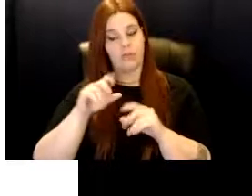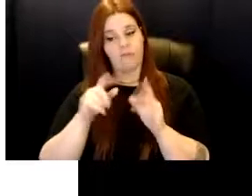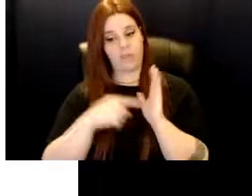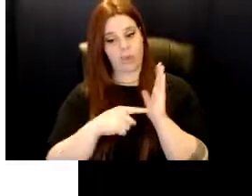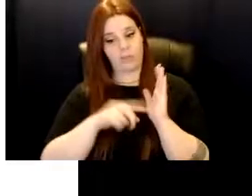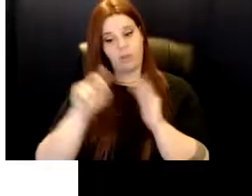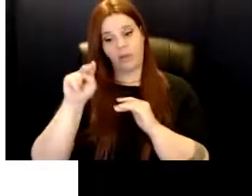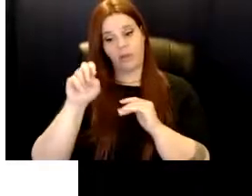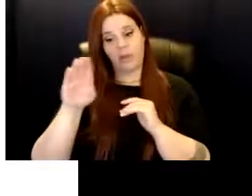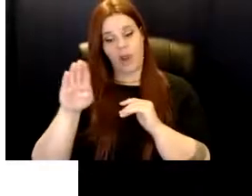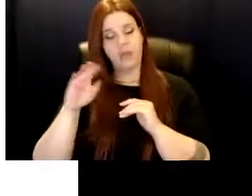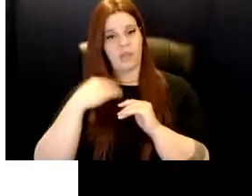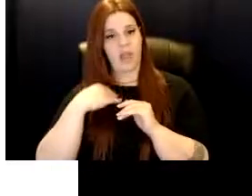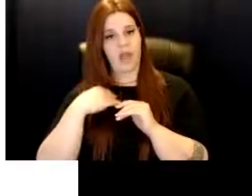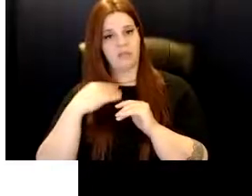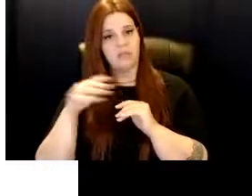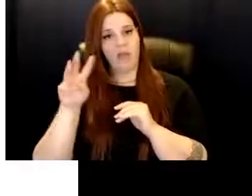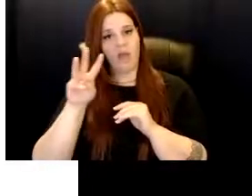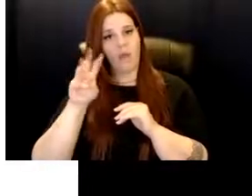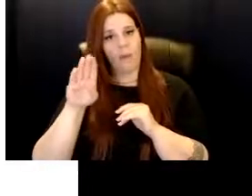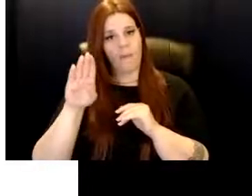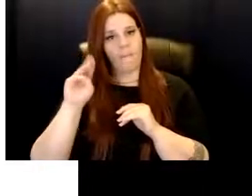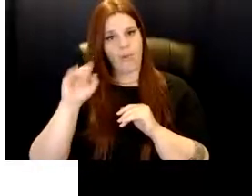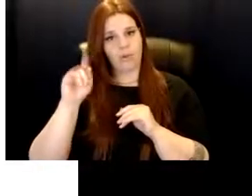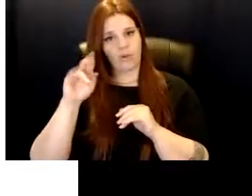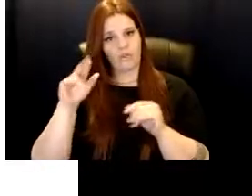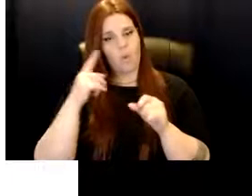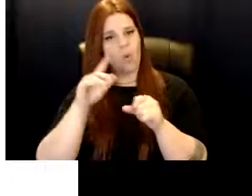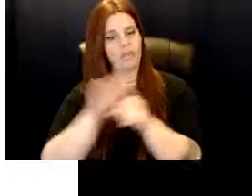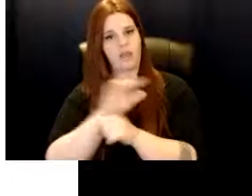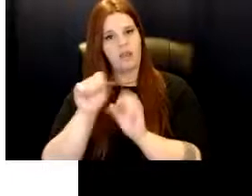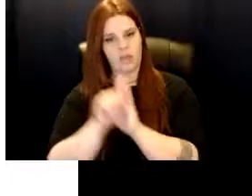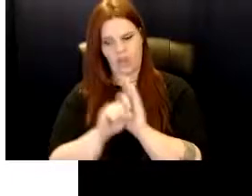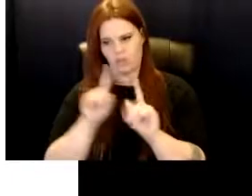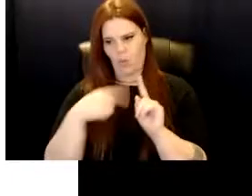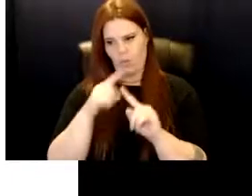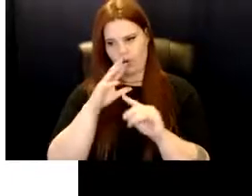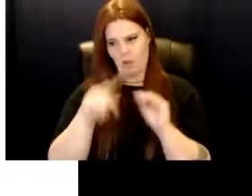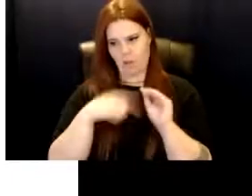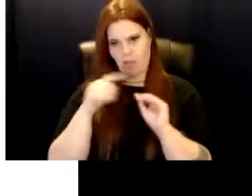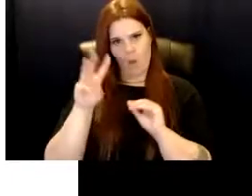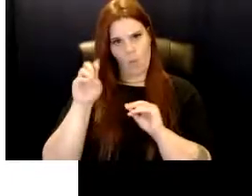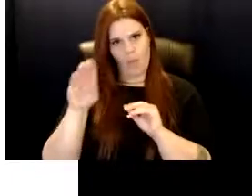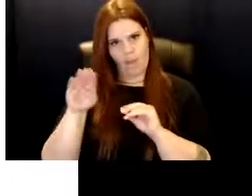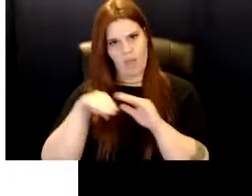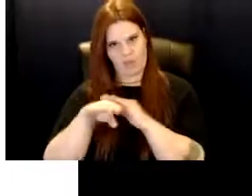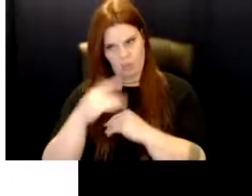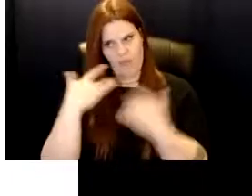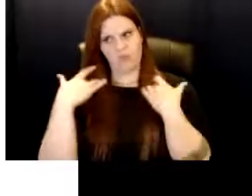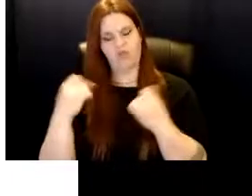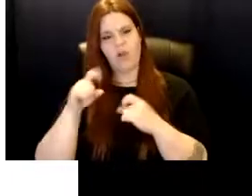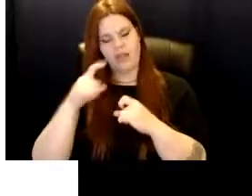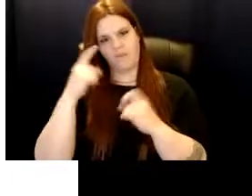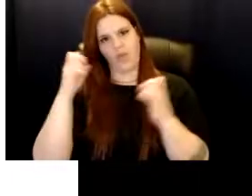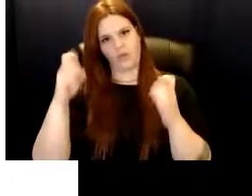a webmaster for the entire state. And so when we talk about web access, we can see that we have a very strong need for education